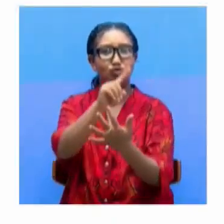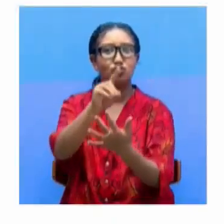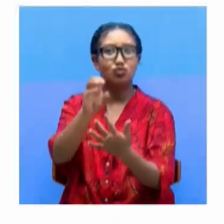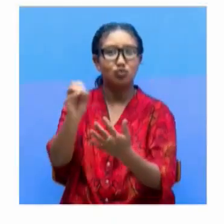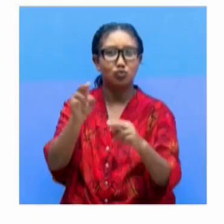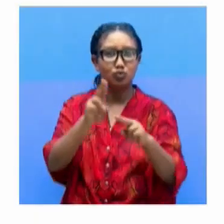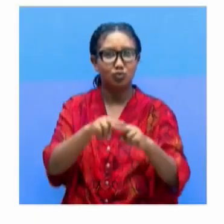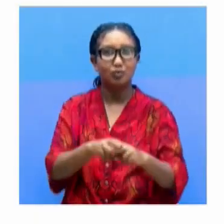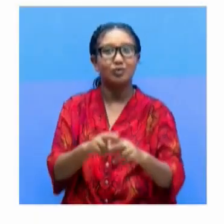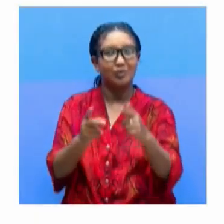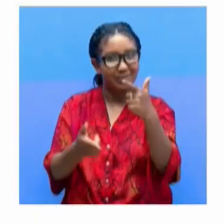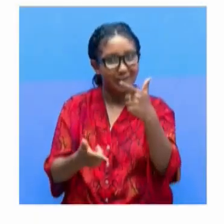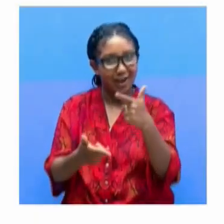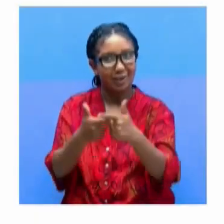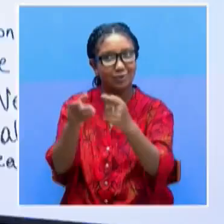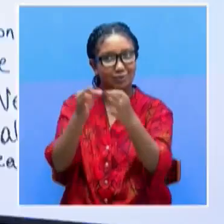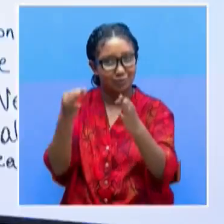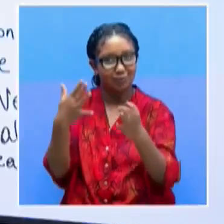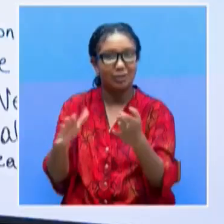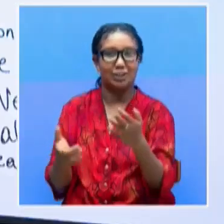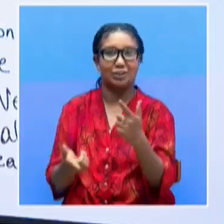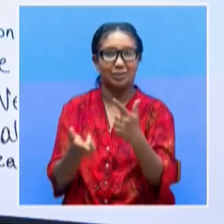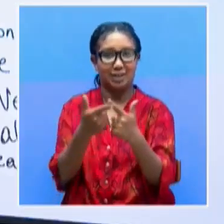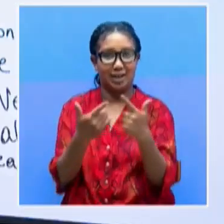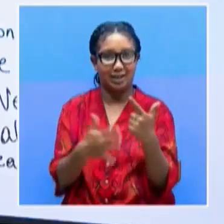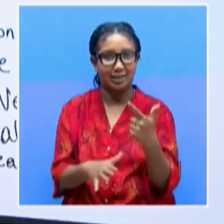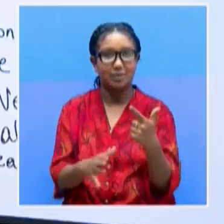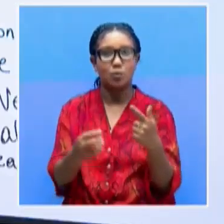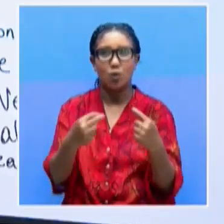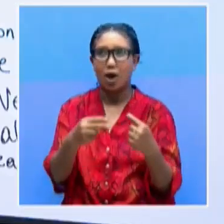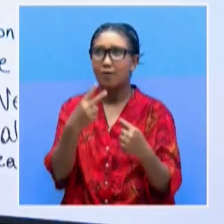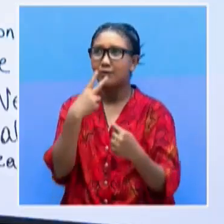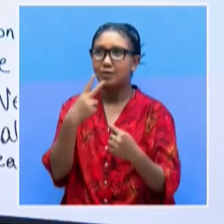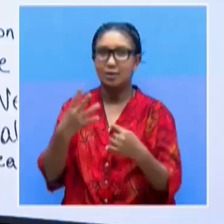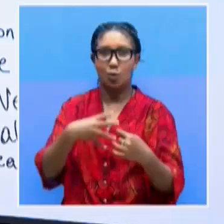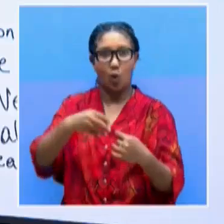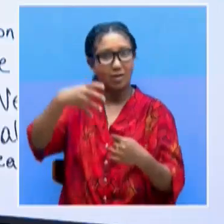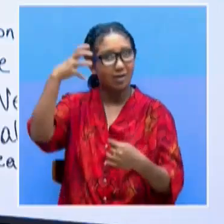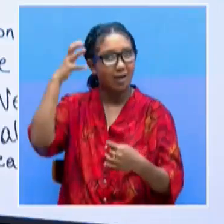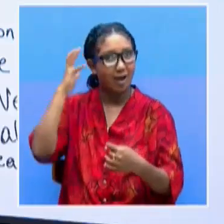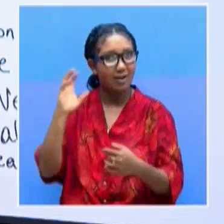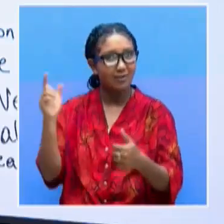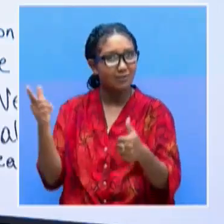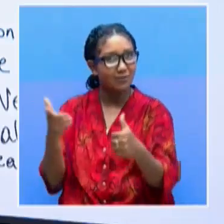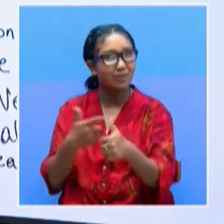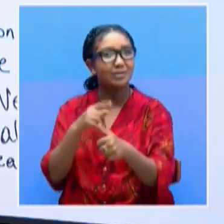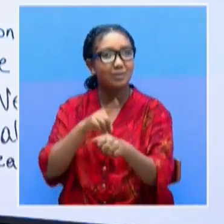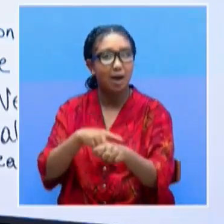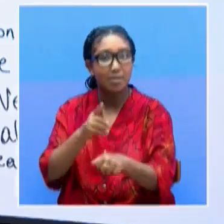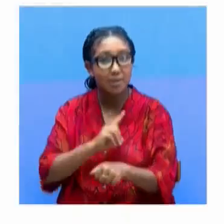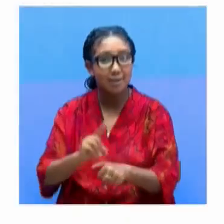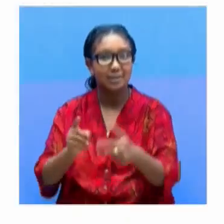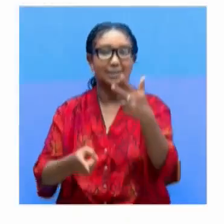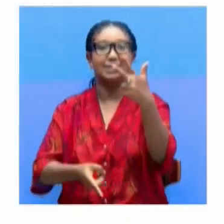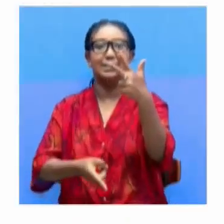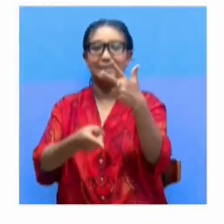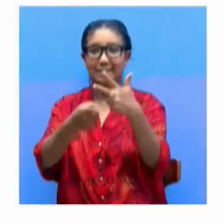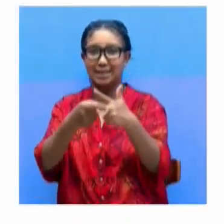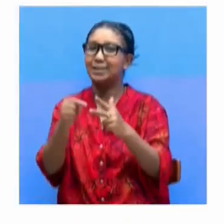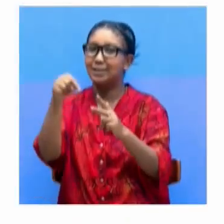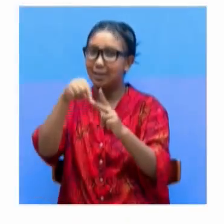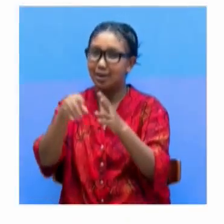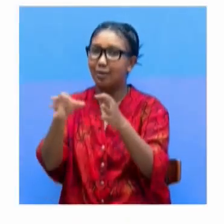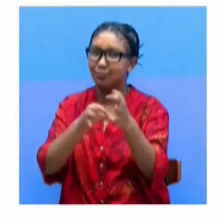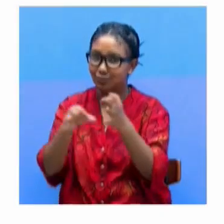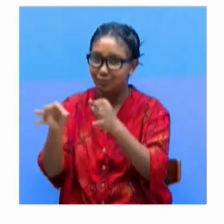another detail too. All right. We have seen a white lion for the first time, which is a third